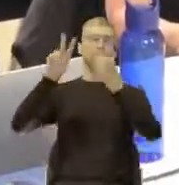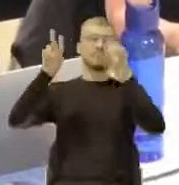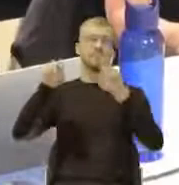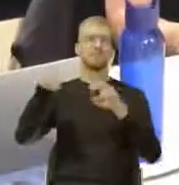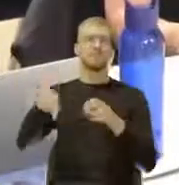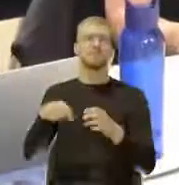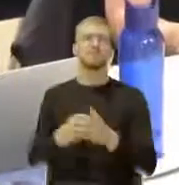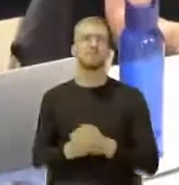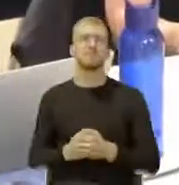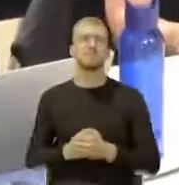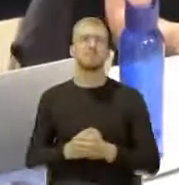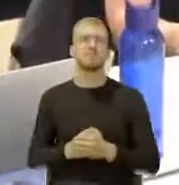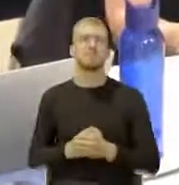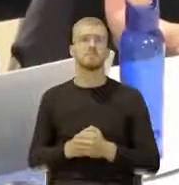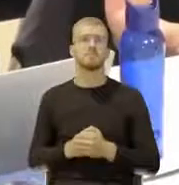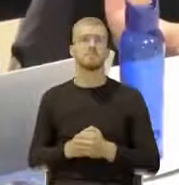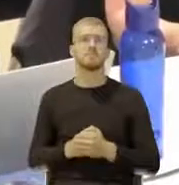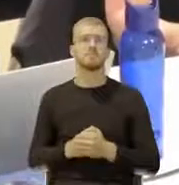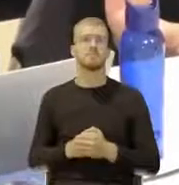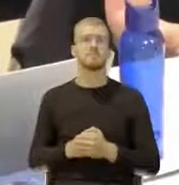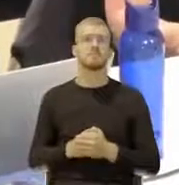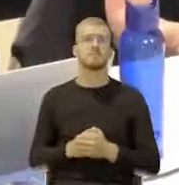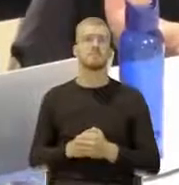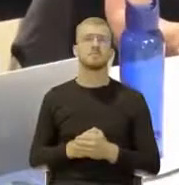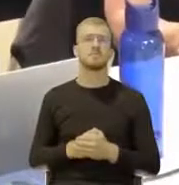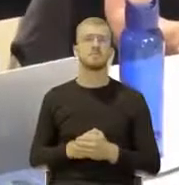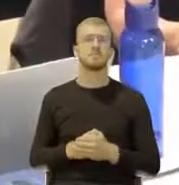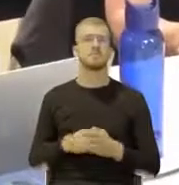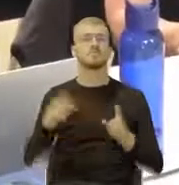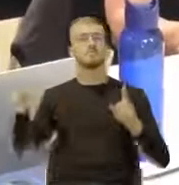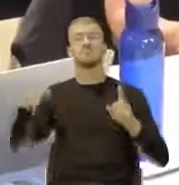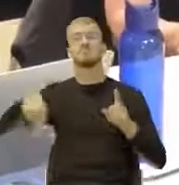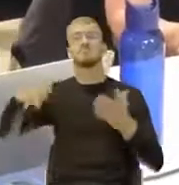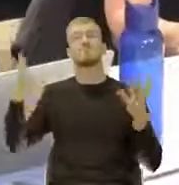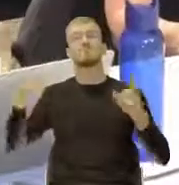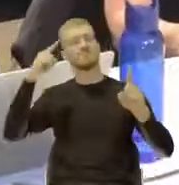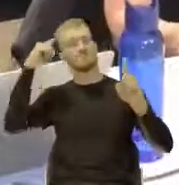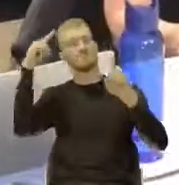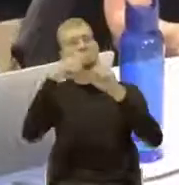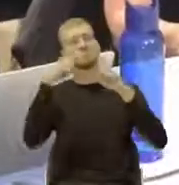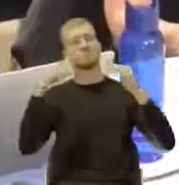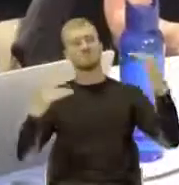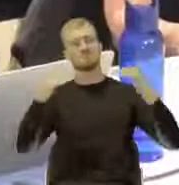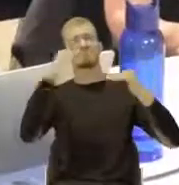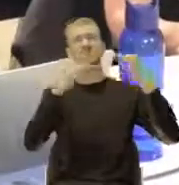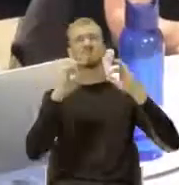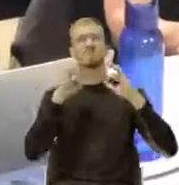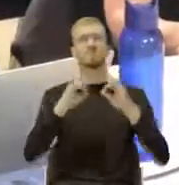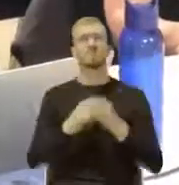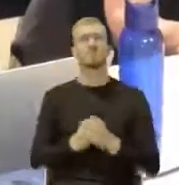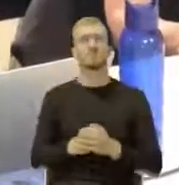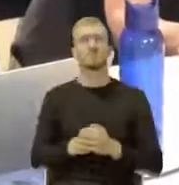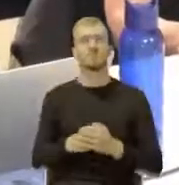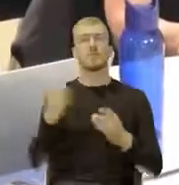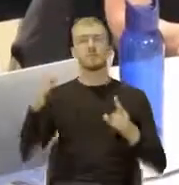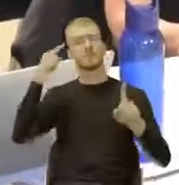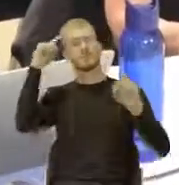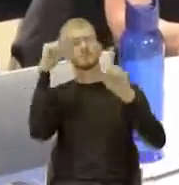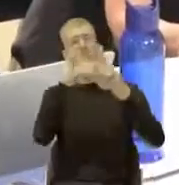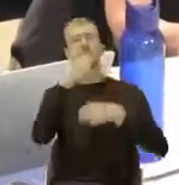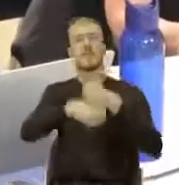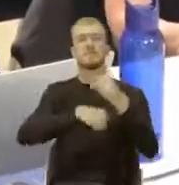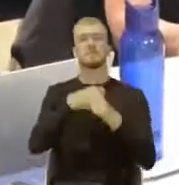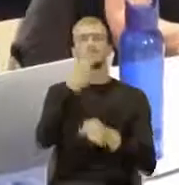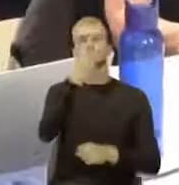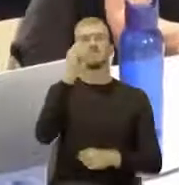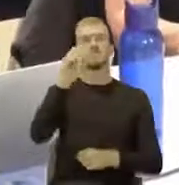2030. So while strengthening the focus on localization is not a surprising concept to anyone in this room,